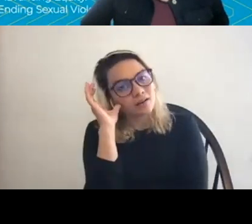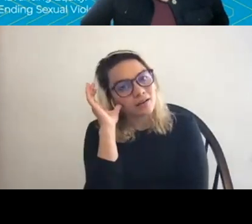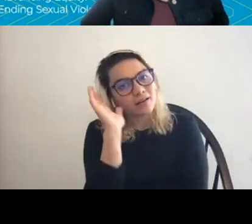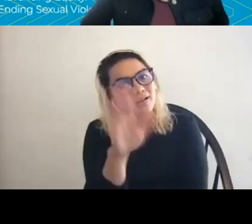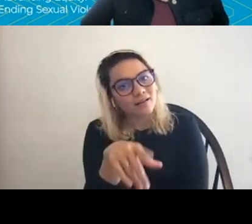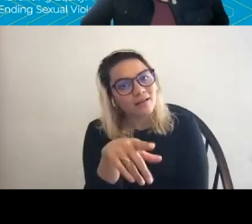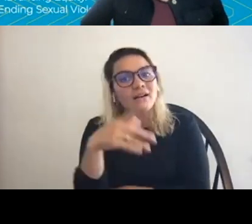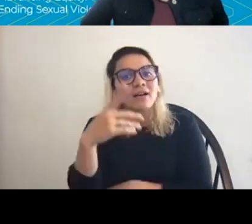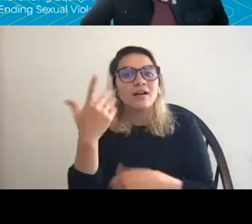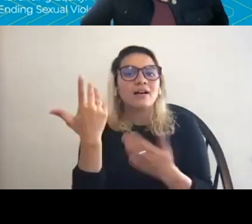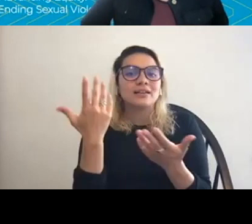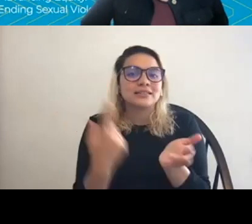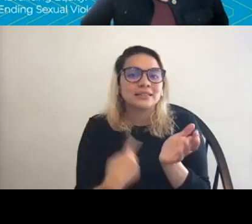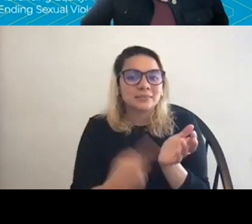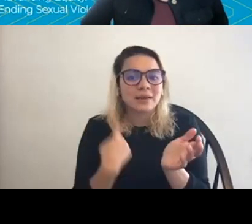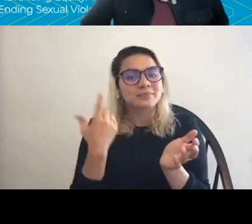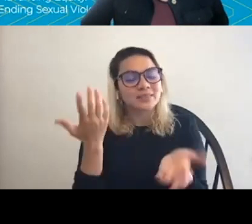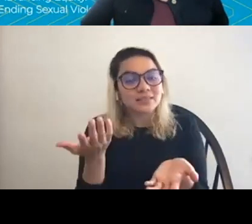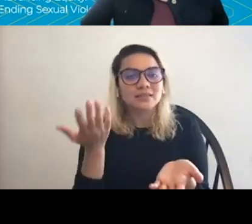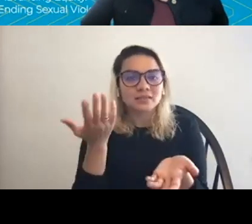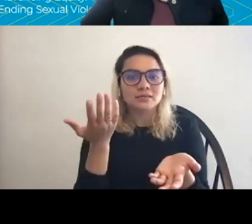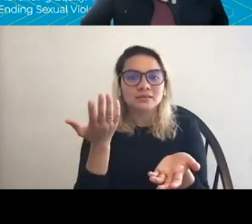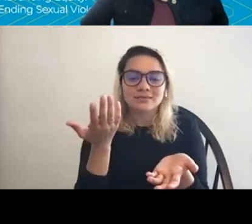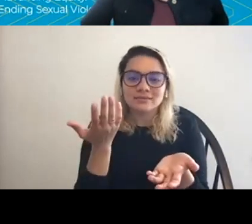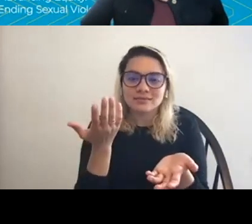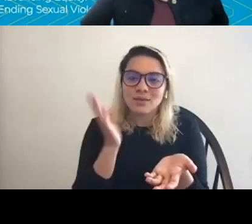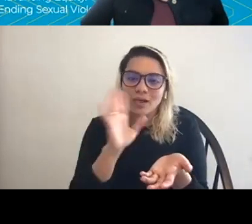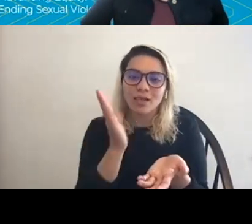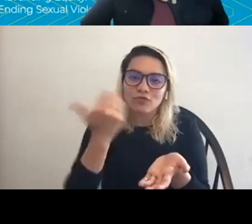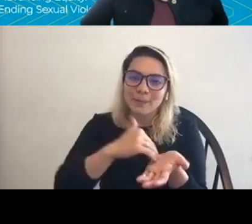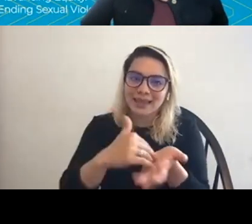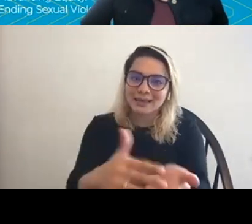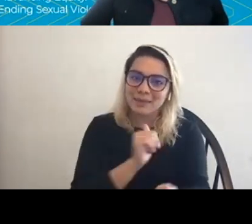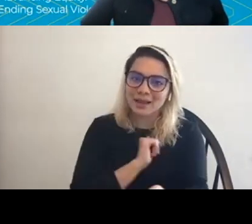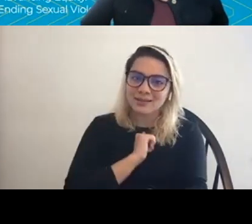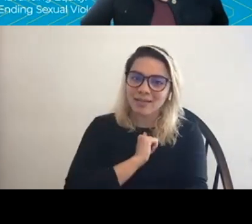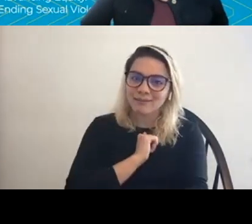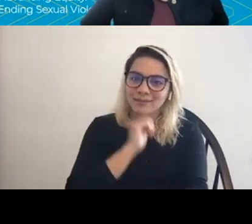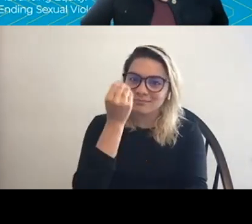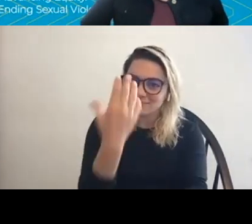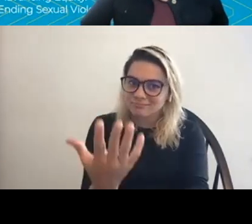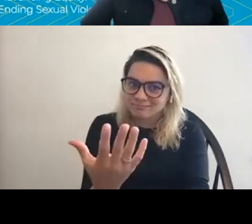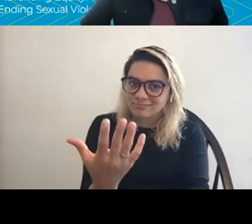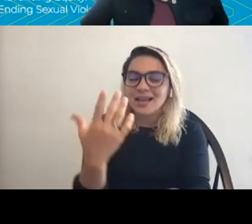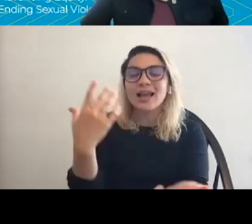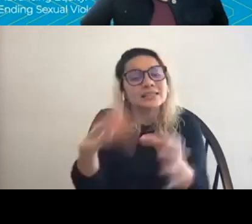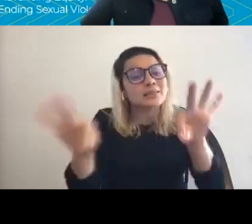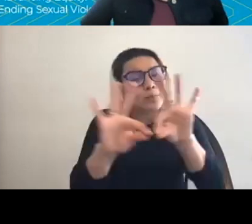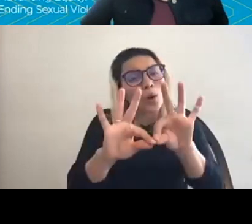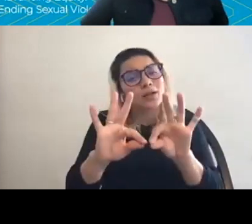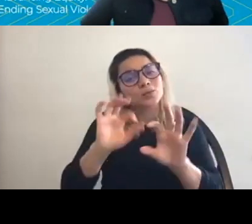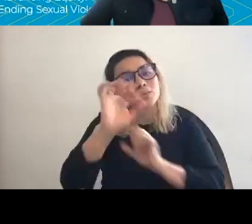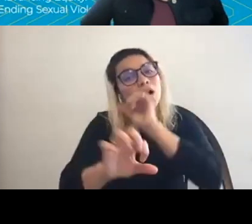repetitive because it's important for us to really get grounded in what we need to do differently, right? So